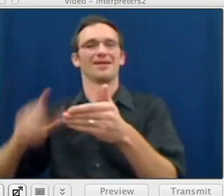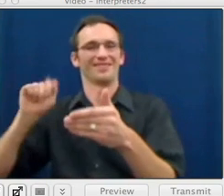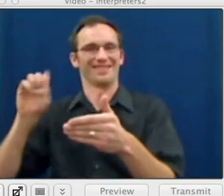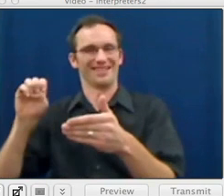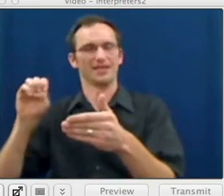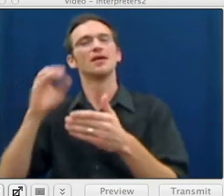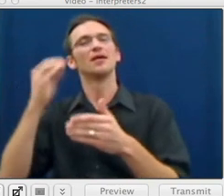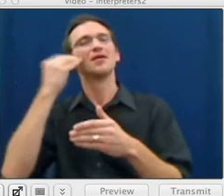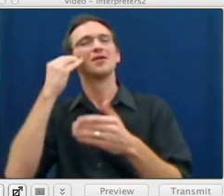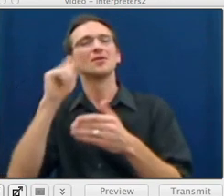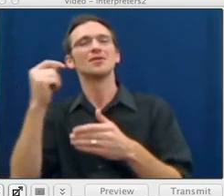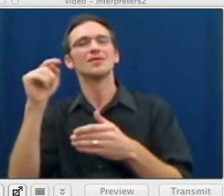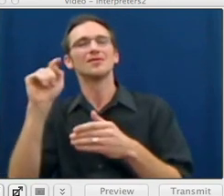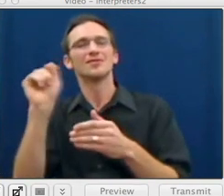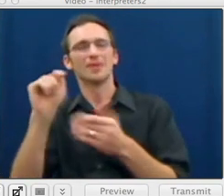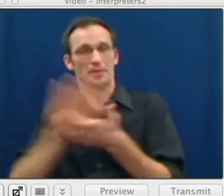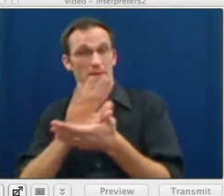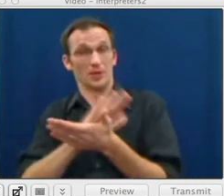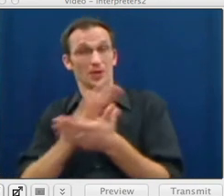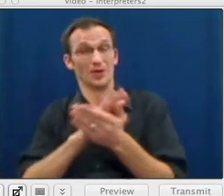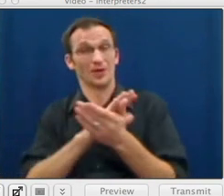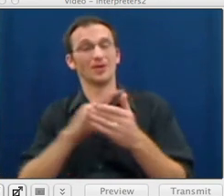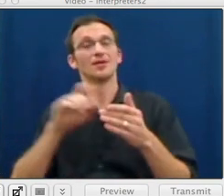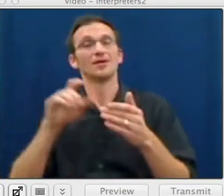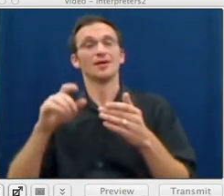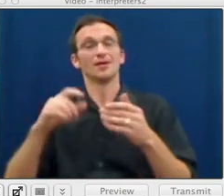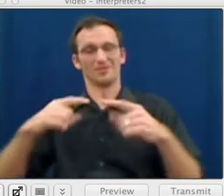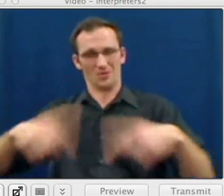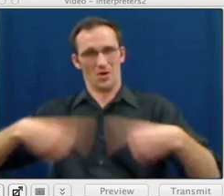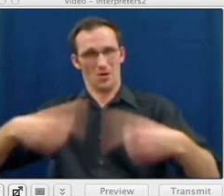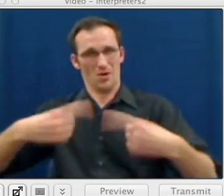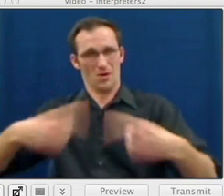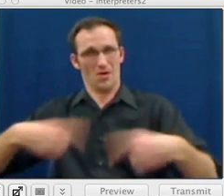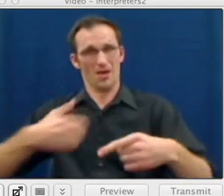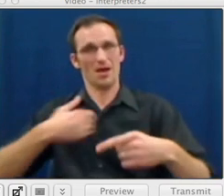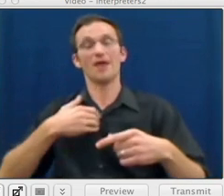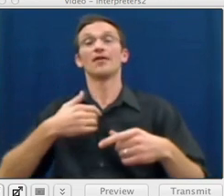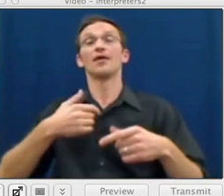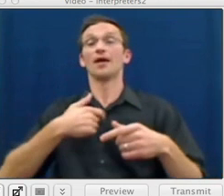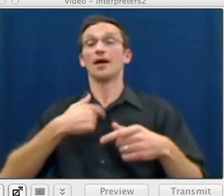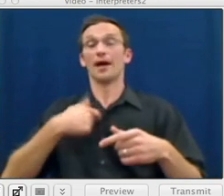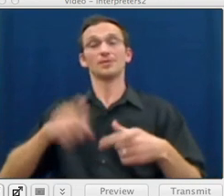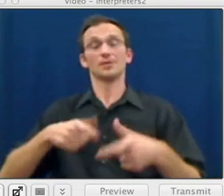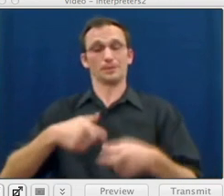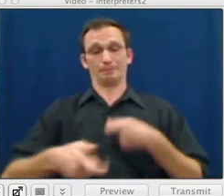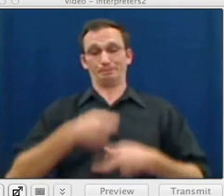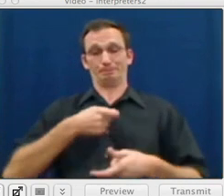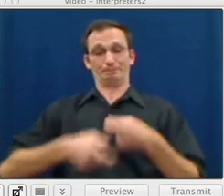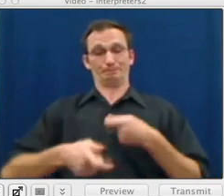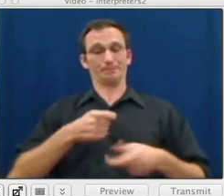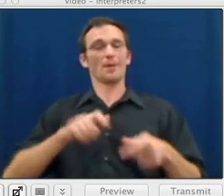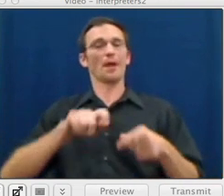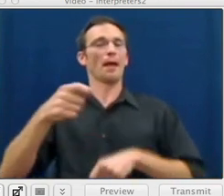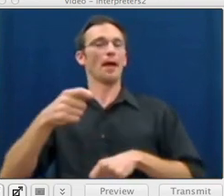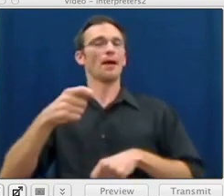you're supposed to pull out as many squares as you think you will need. That's what you're